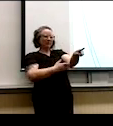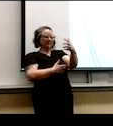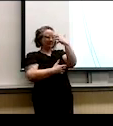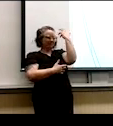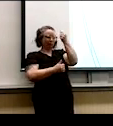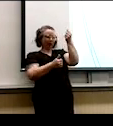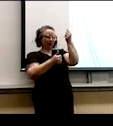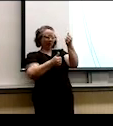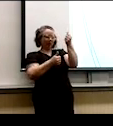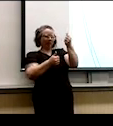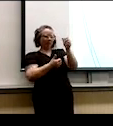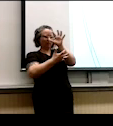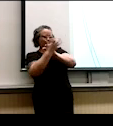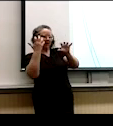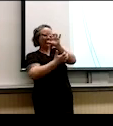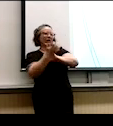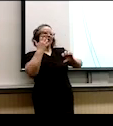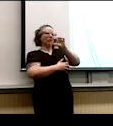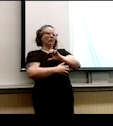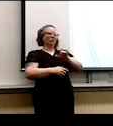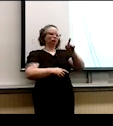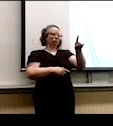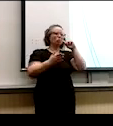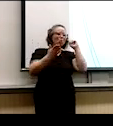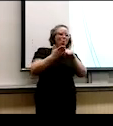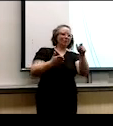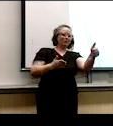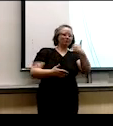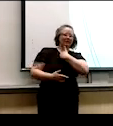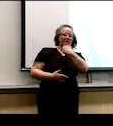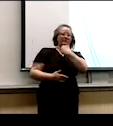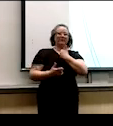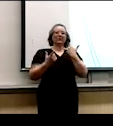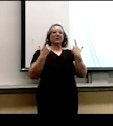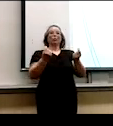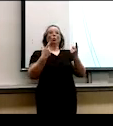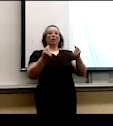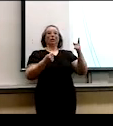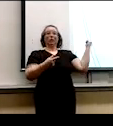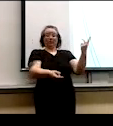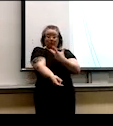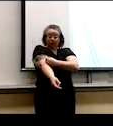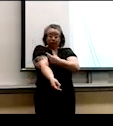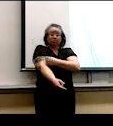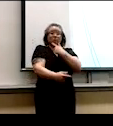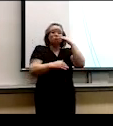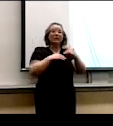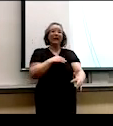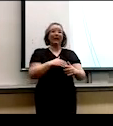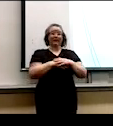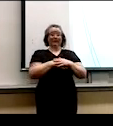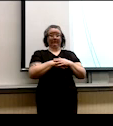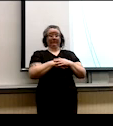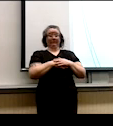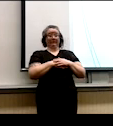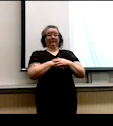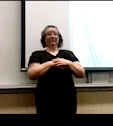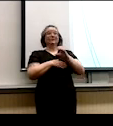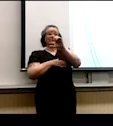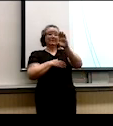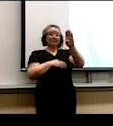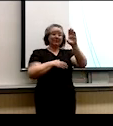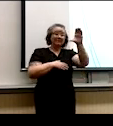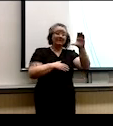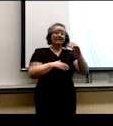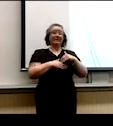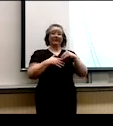work, calcium, TSH, B12. Don't believe what the laboratory says about what's normal for vitamin